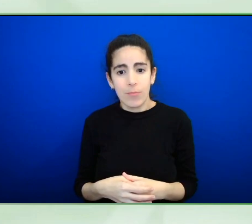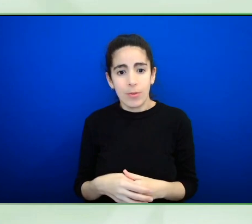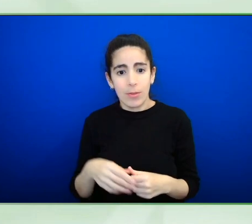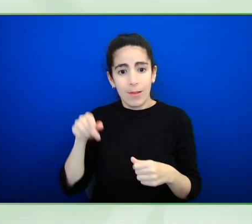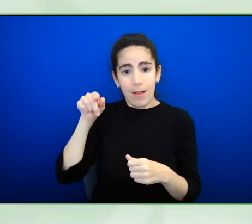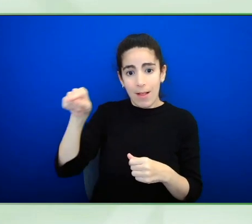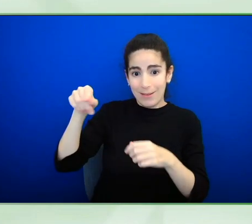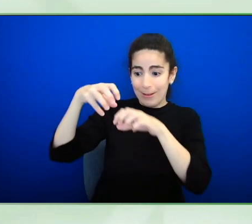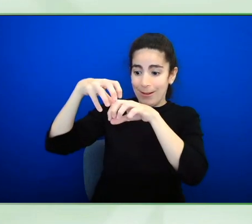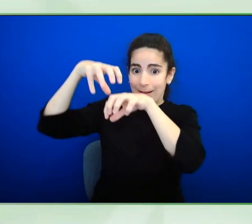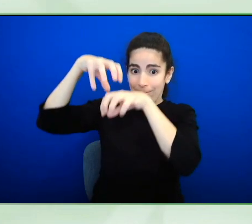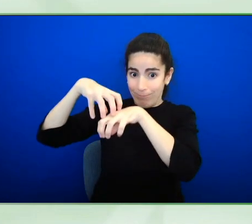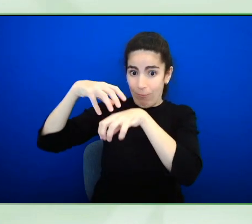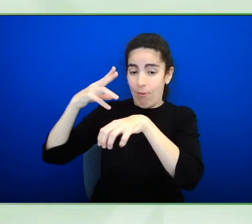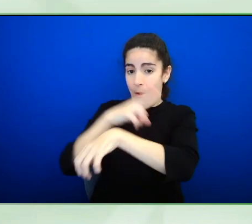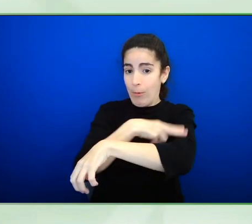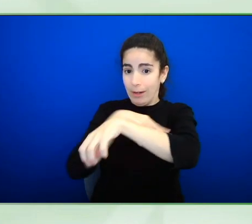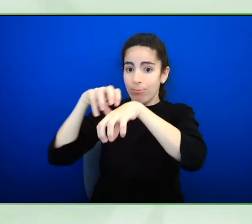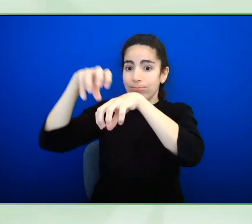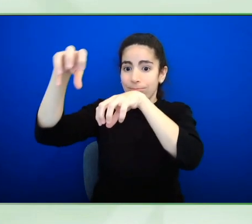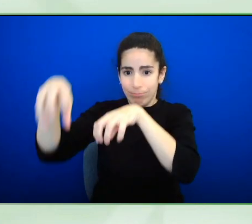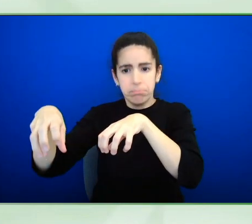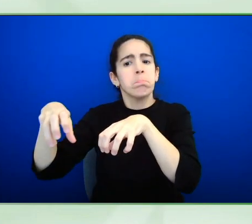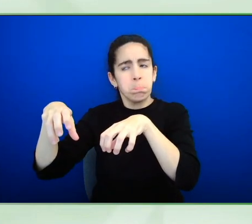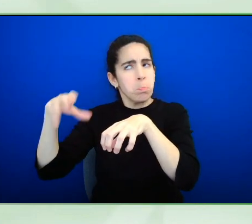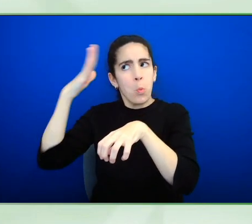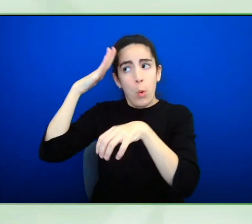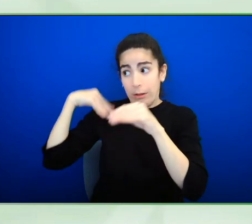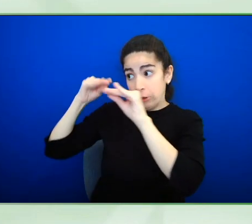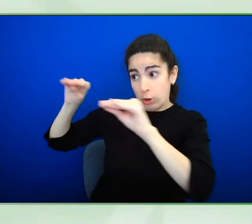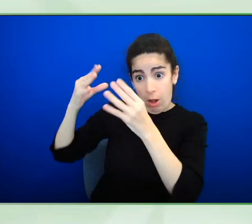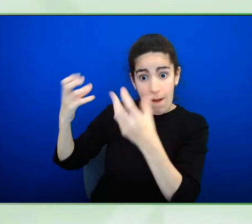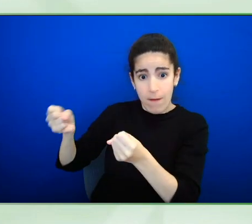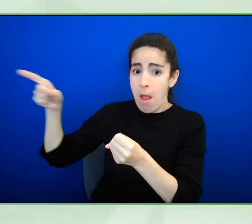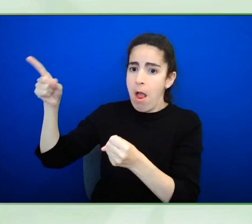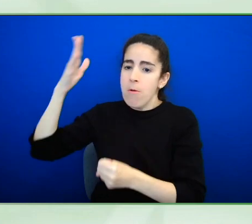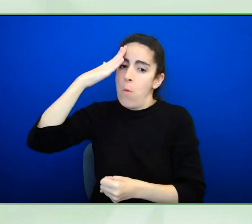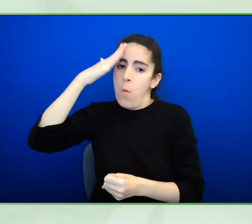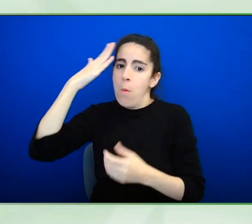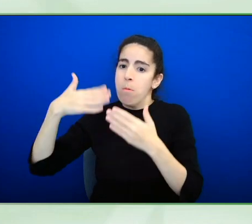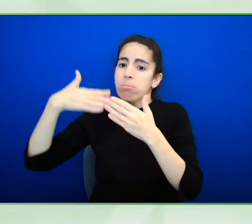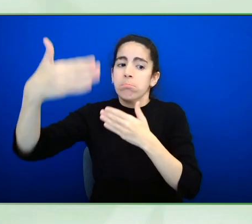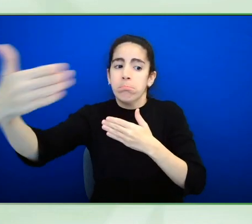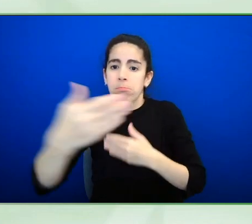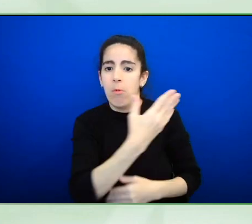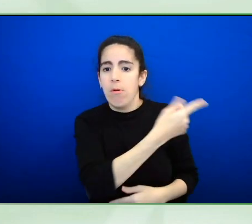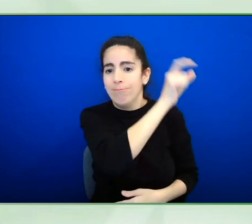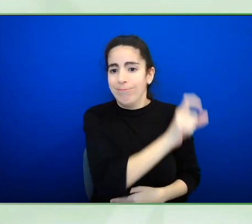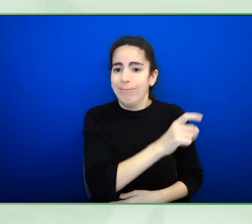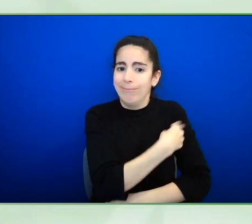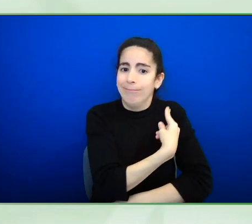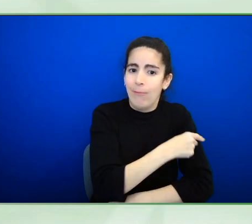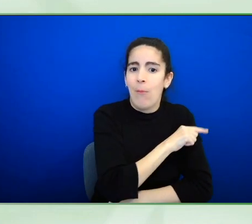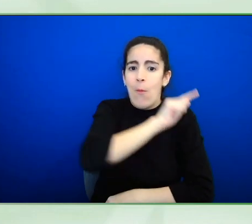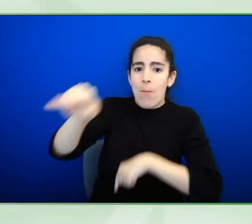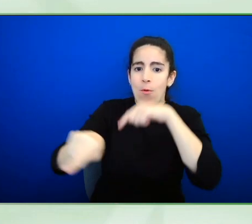are ready to accept the patients of cataract, glaucoma, squint, diabetic retinopathy. So solution